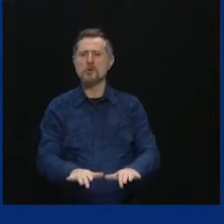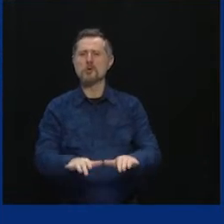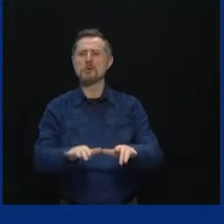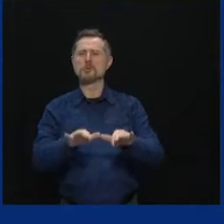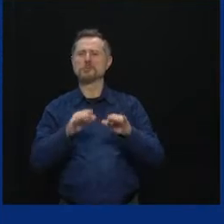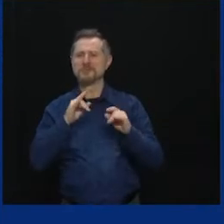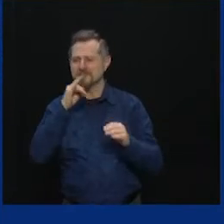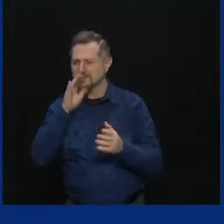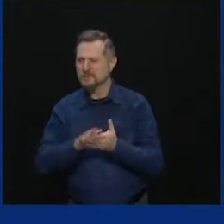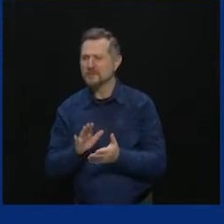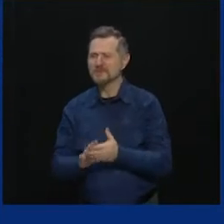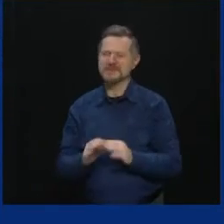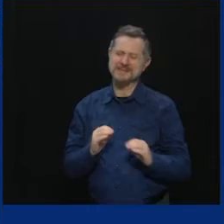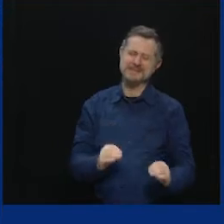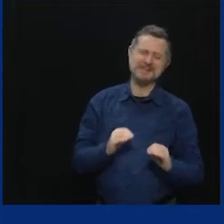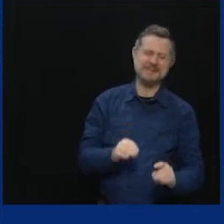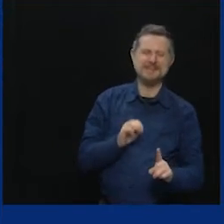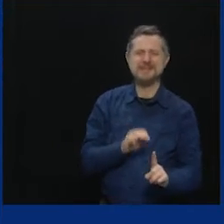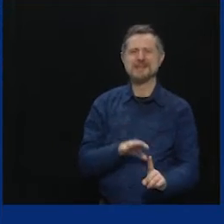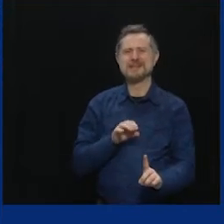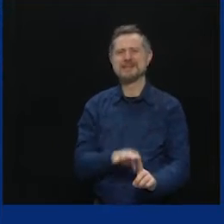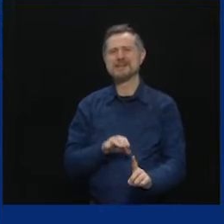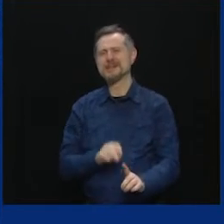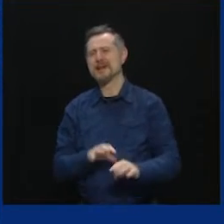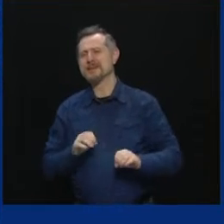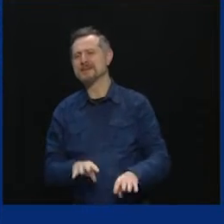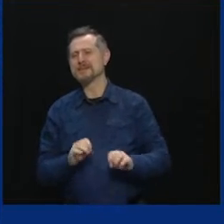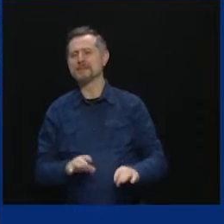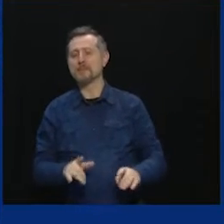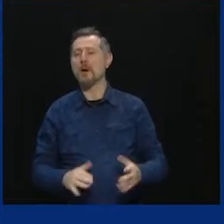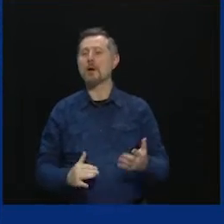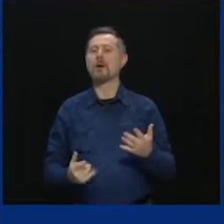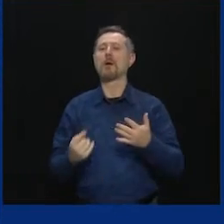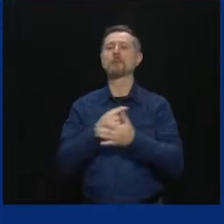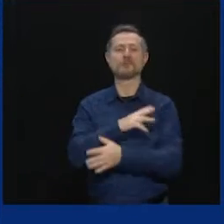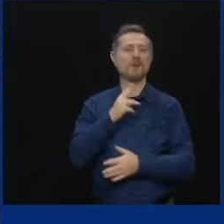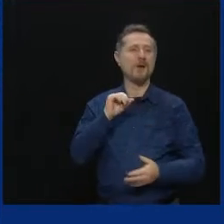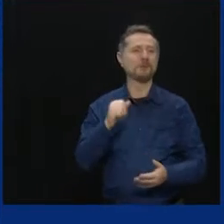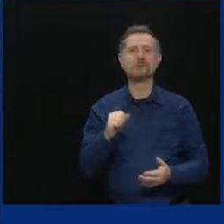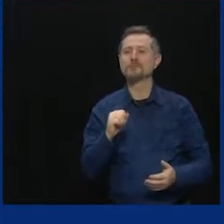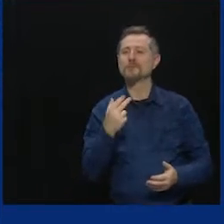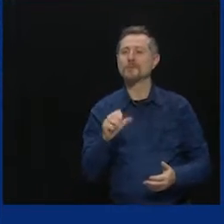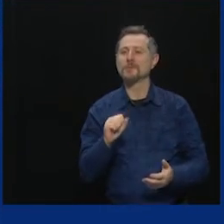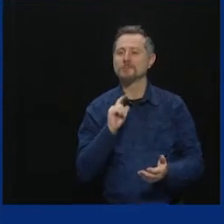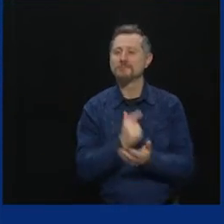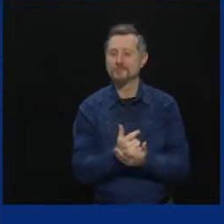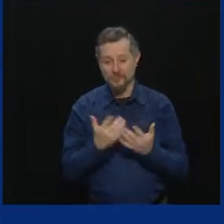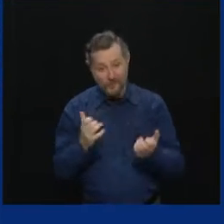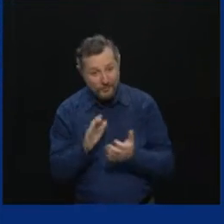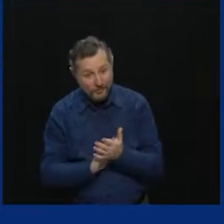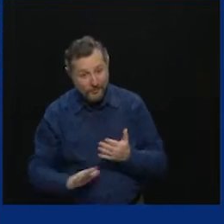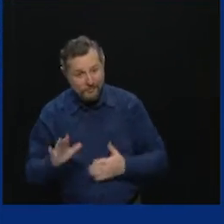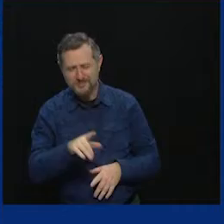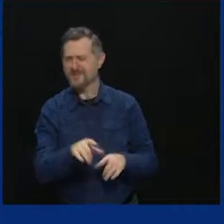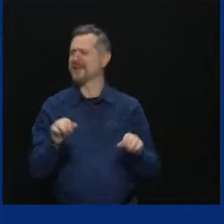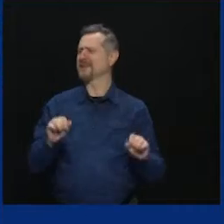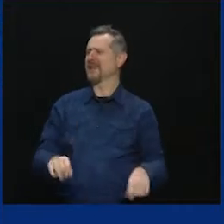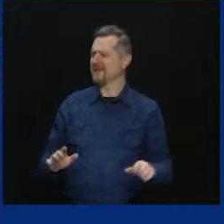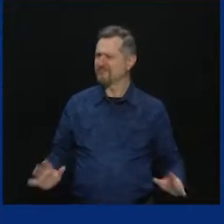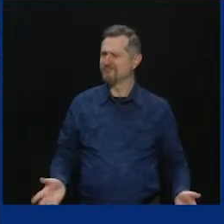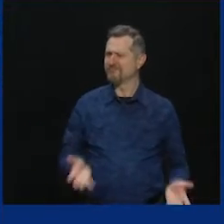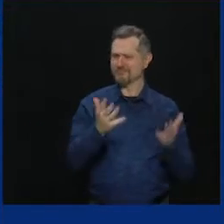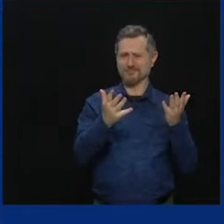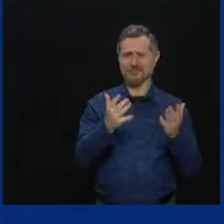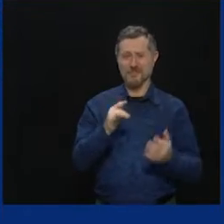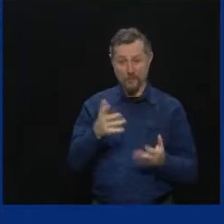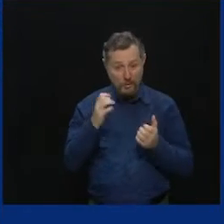early childhood education, all the way on up to high school, and let them say, if you want to go to college, it's available. If you don't want to go to college, there